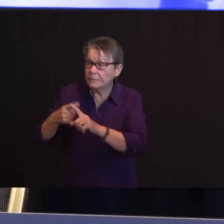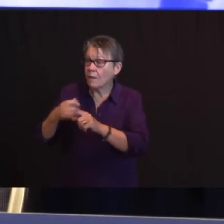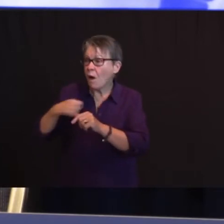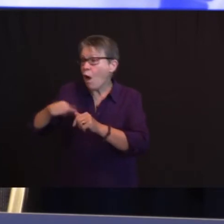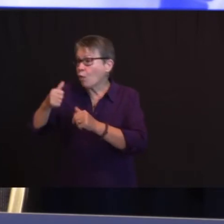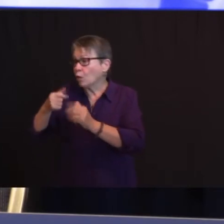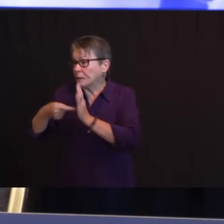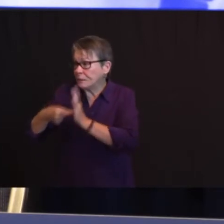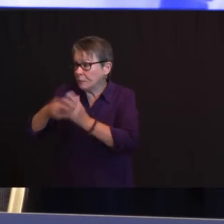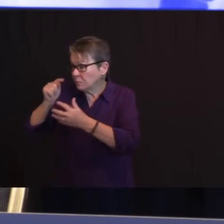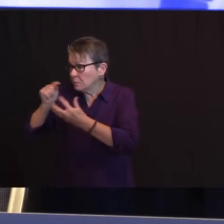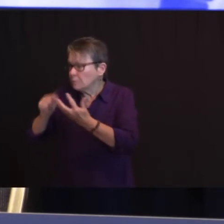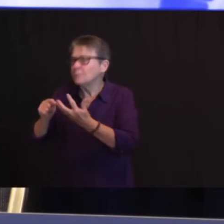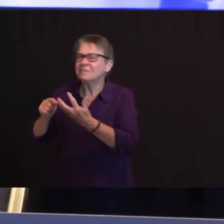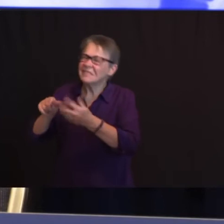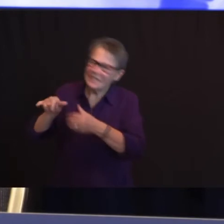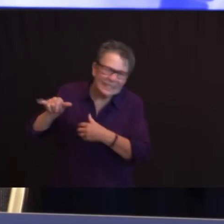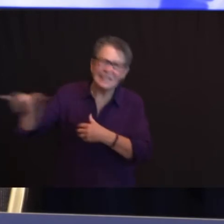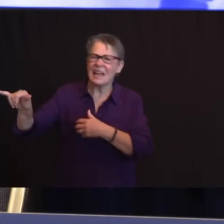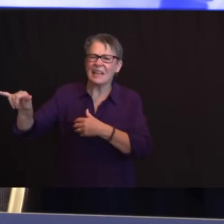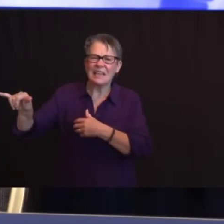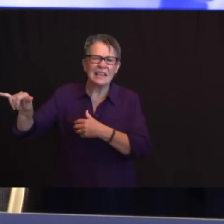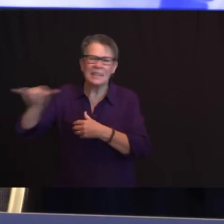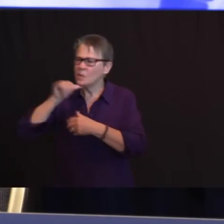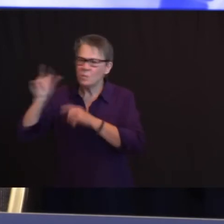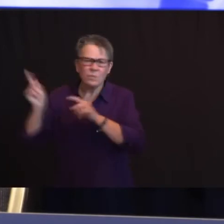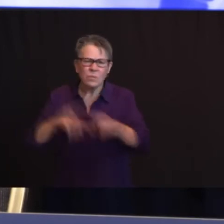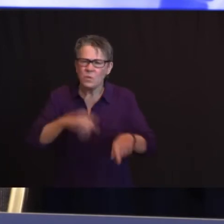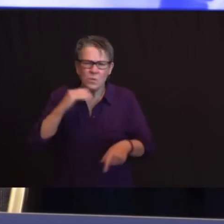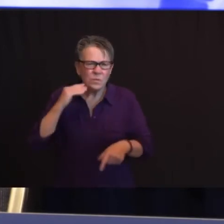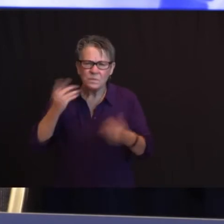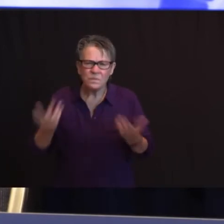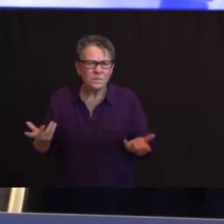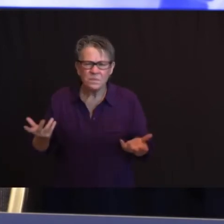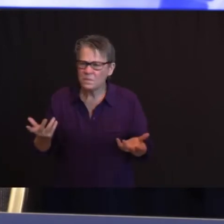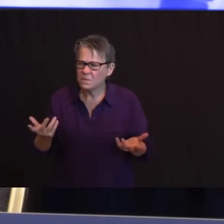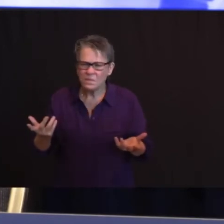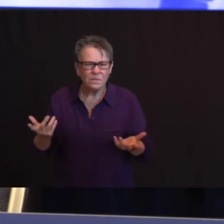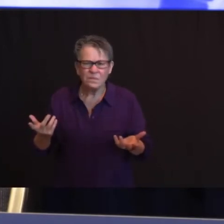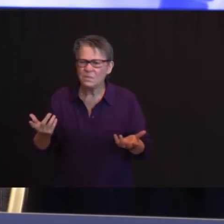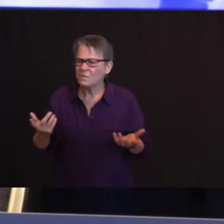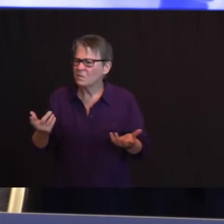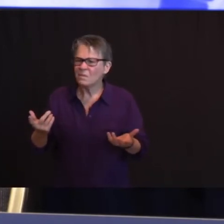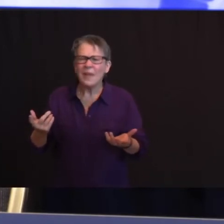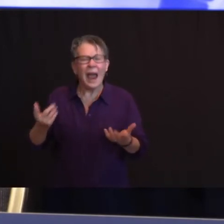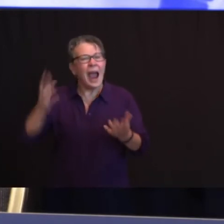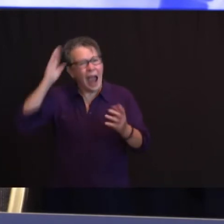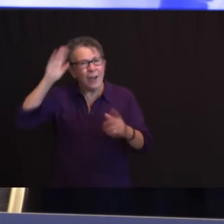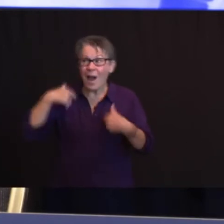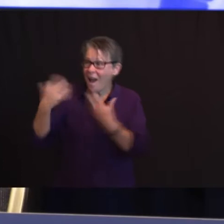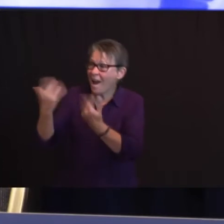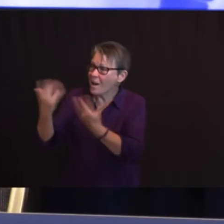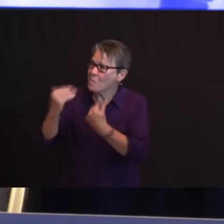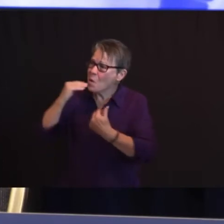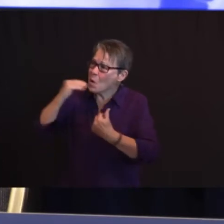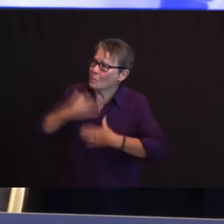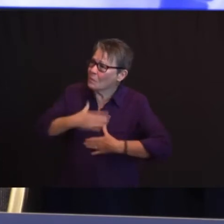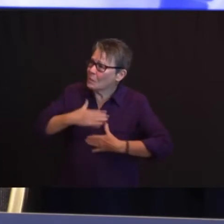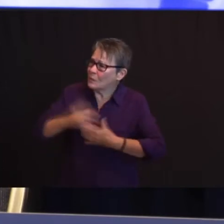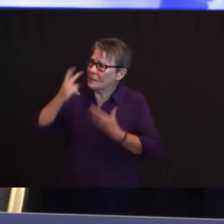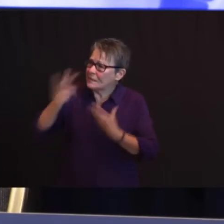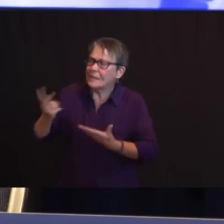travel, they should isolate in a separate space and avoid contact with others. To reduce the risk of transmission during the isolation